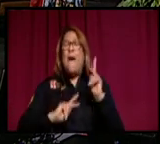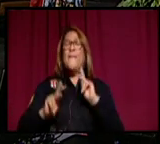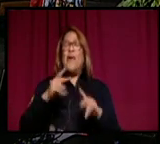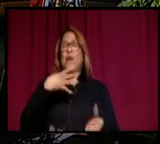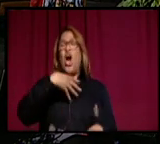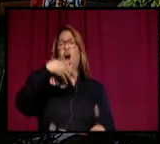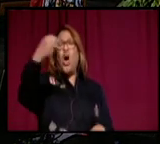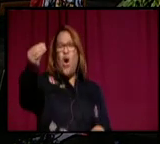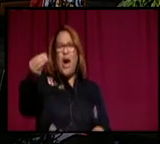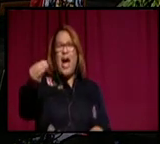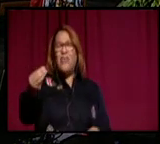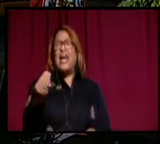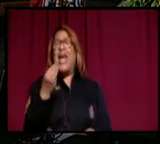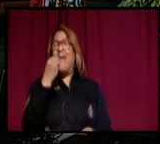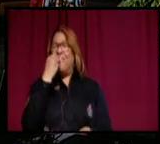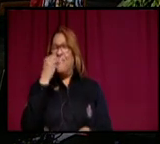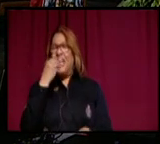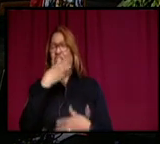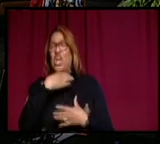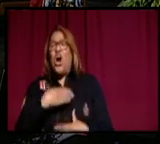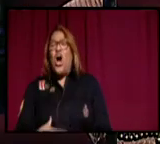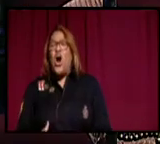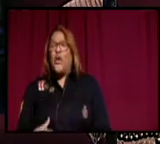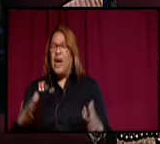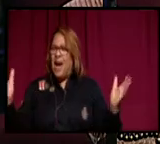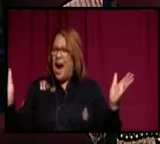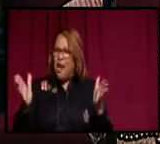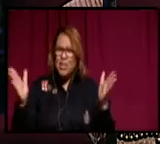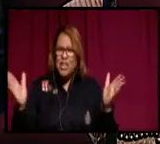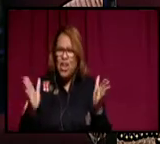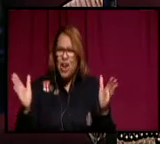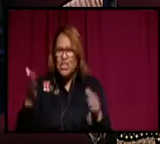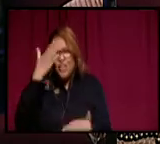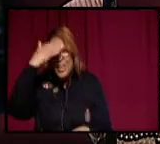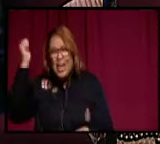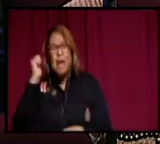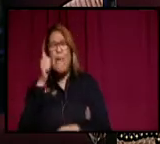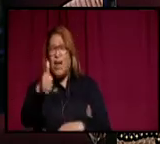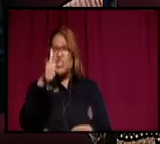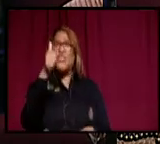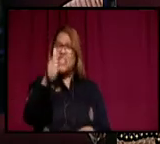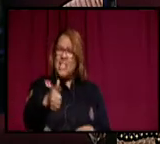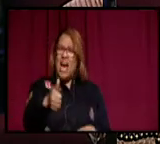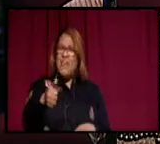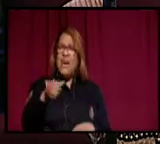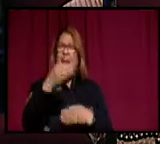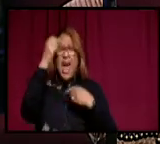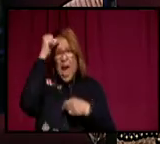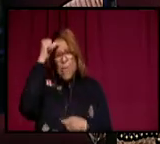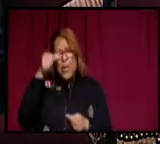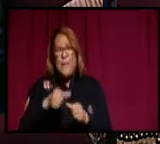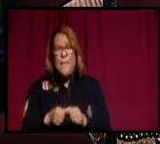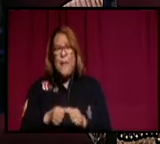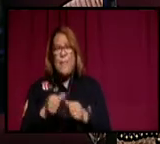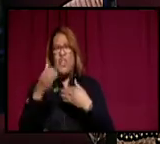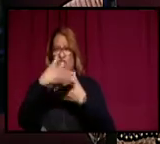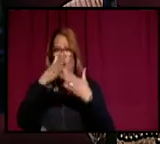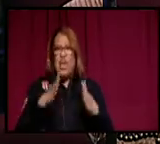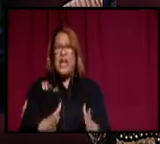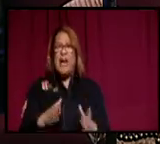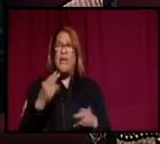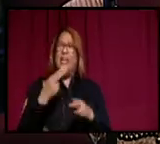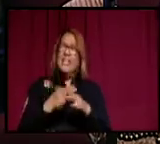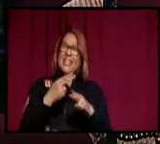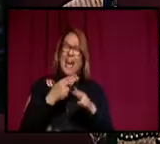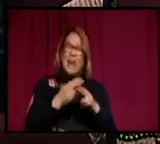and feed the hungry. So I want to encourage you to forget about yourself and remember your neighbor in the name of Jesus